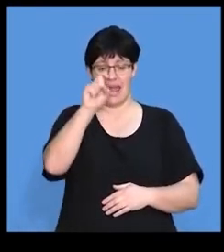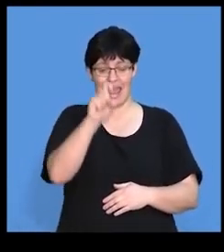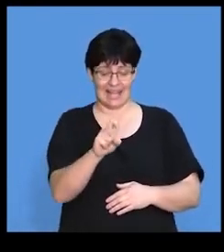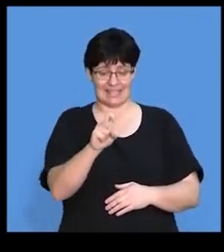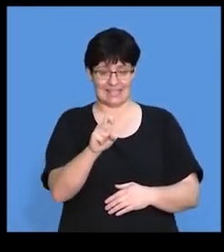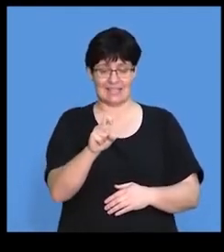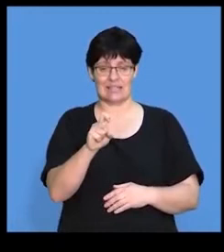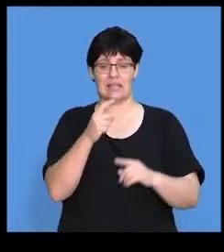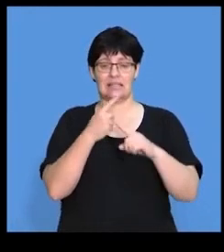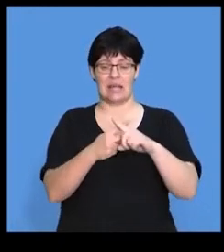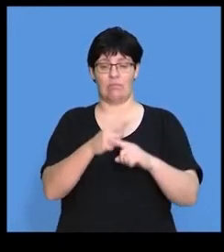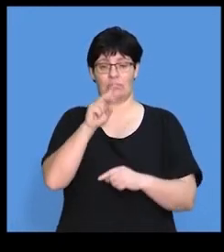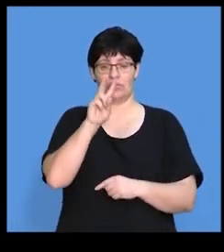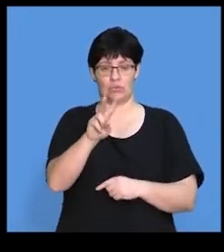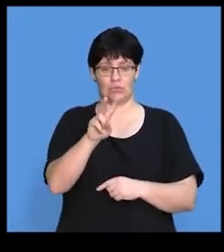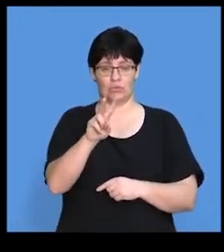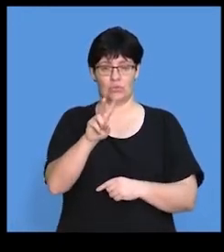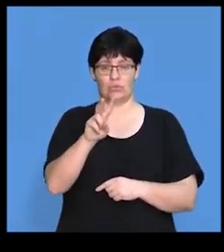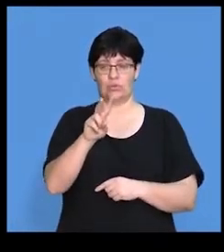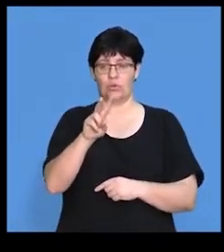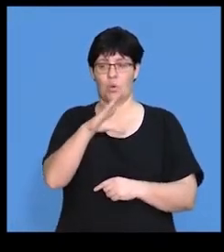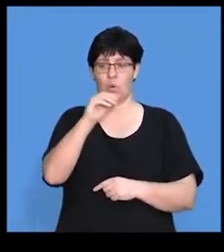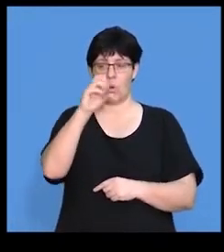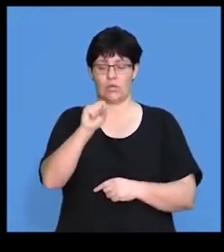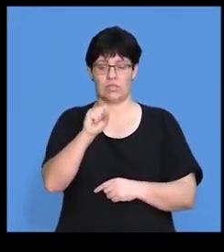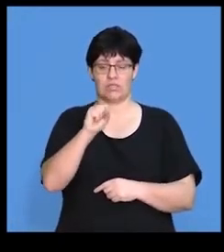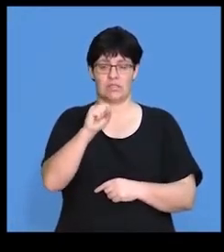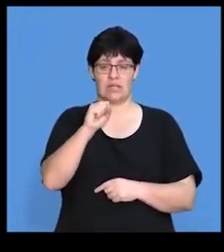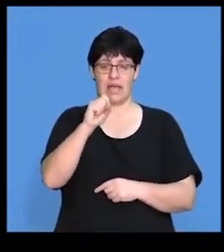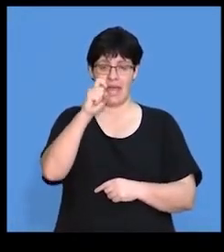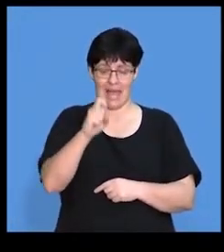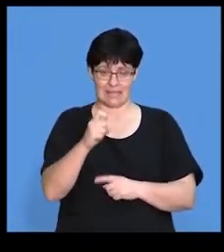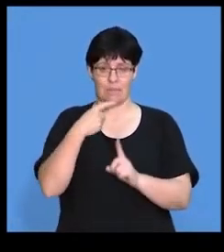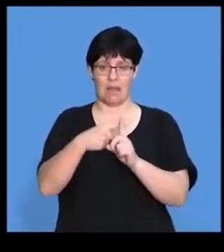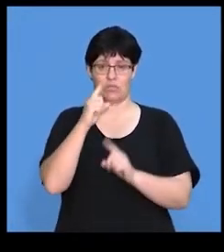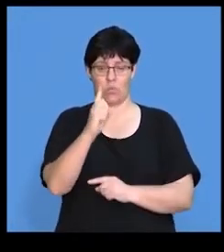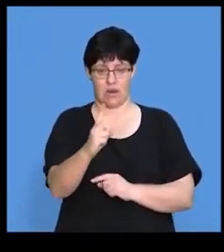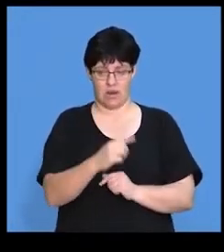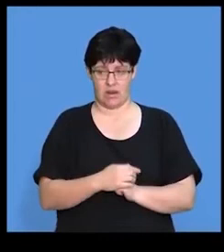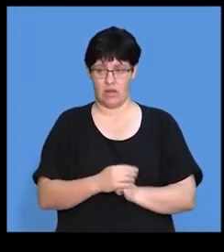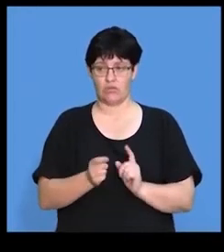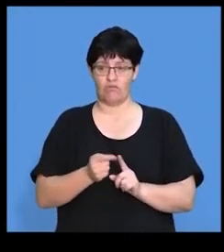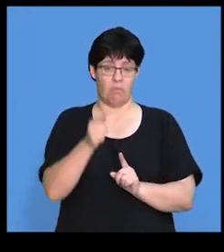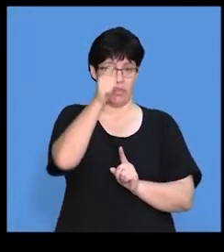of x times 2 cos x plus 1. Okay, so remember, all I did to go from there to there